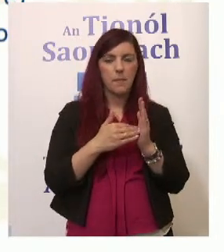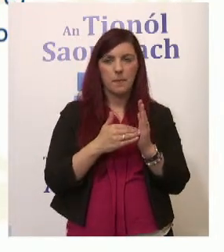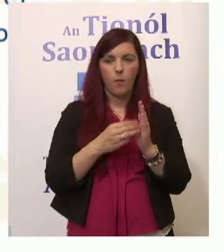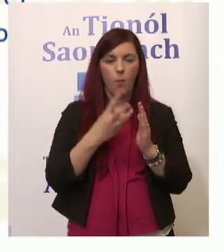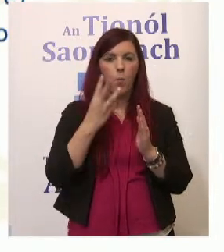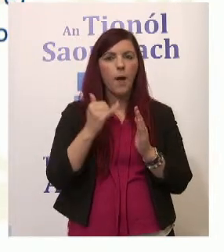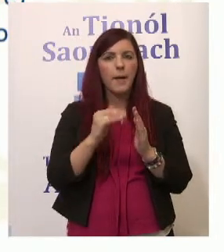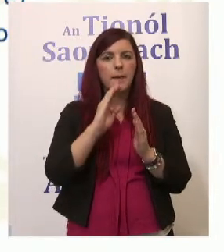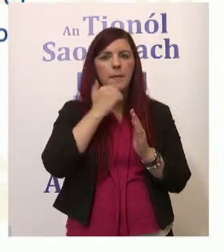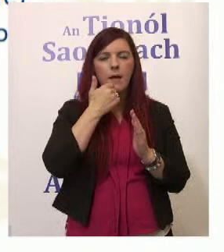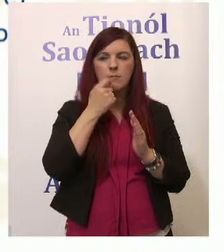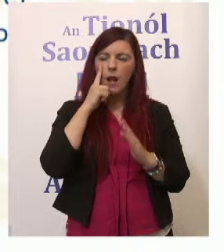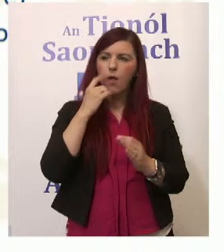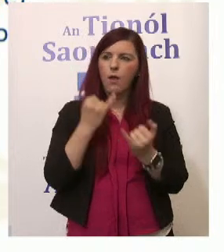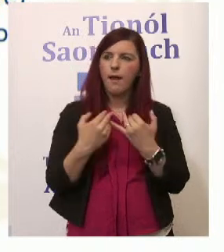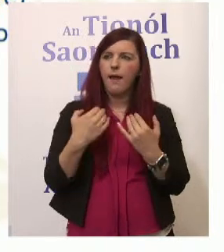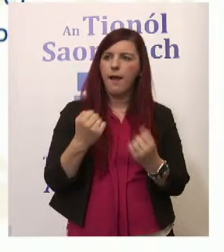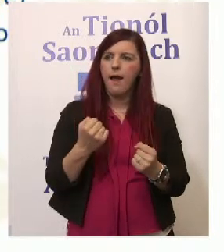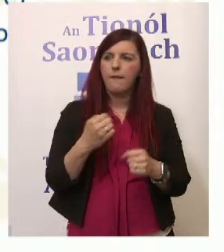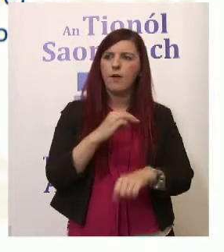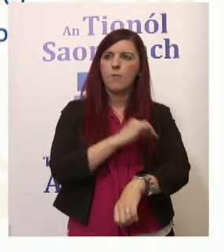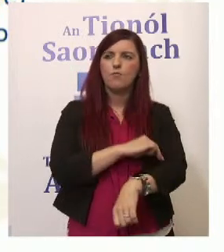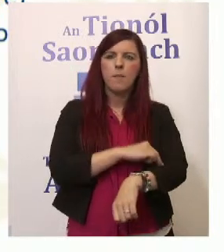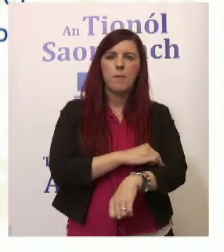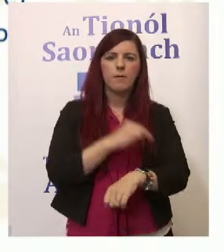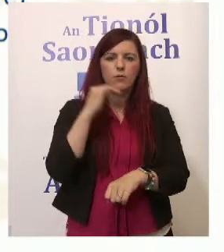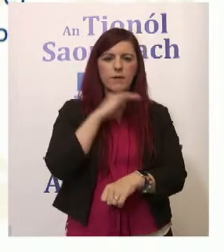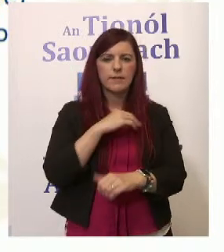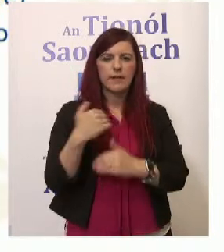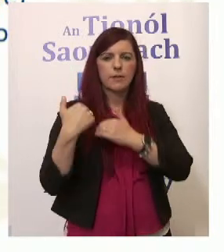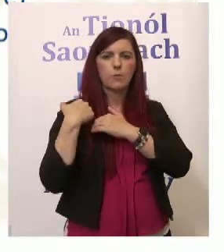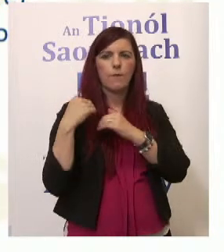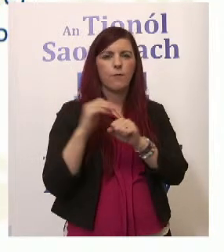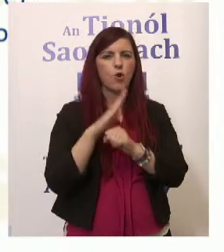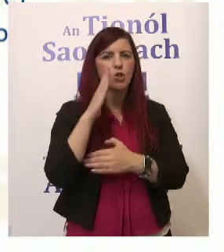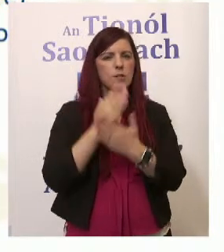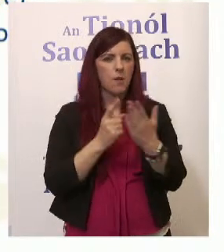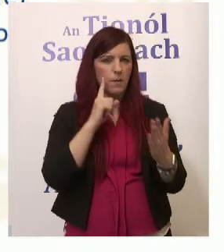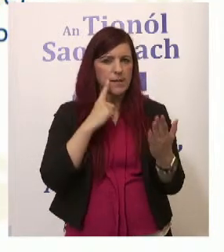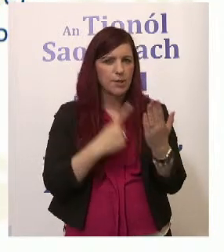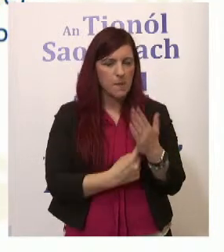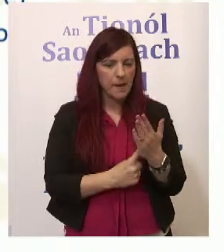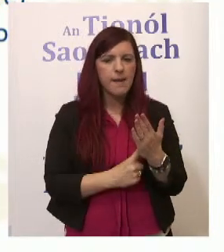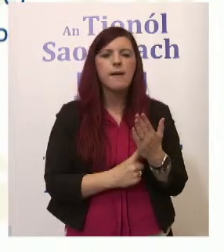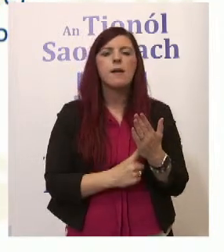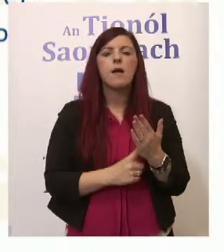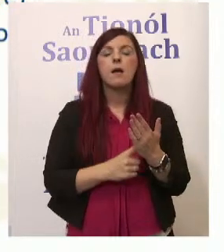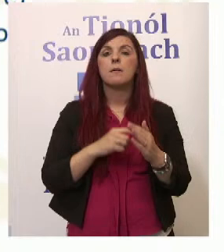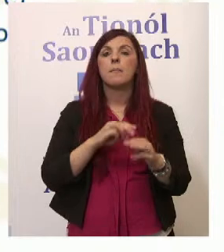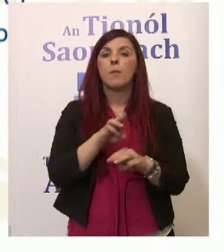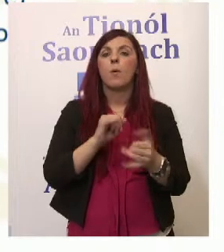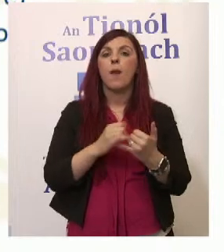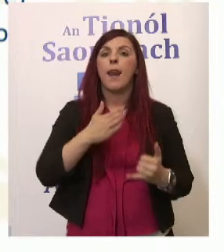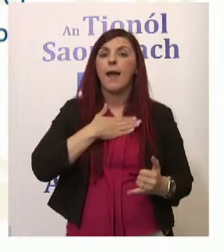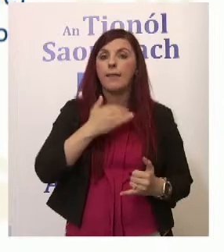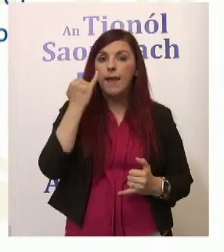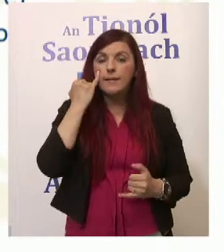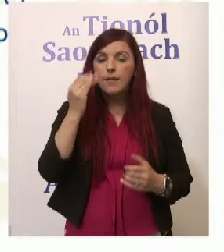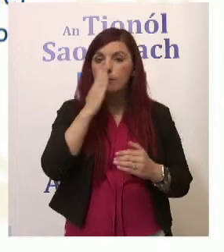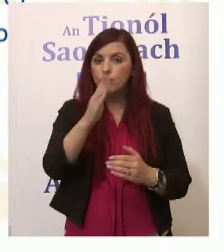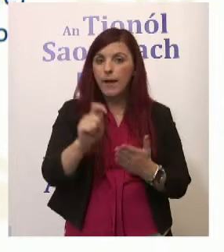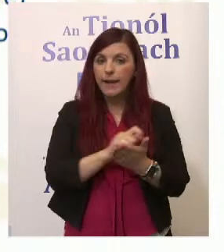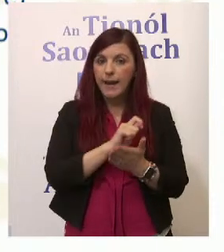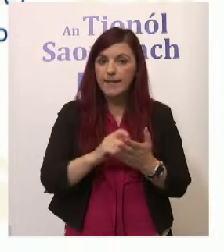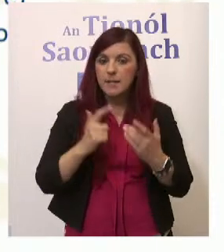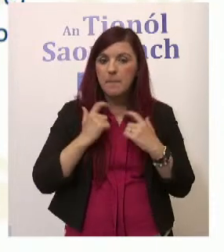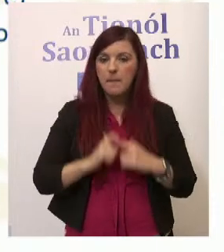because there's seen to be a problem of political accountability when it comes to decision making. Those who like the idea of mayors seem to like it